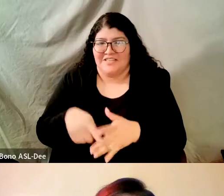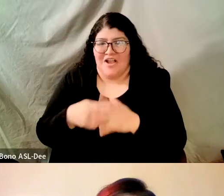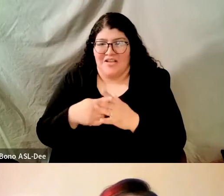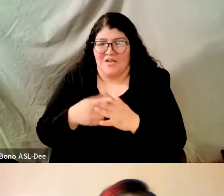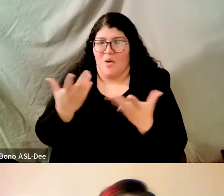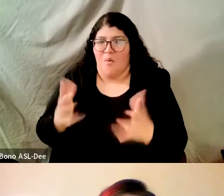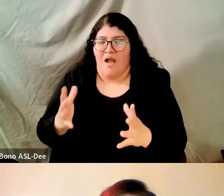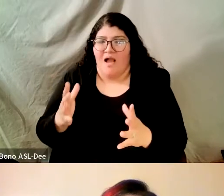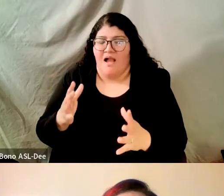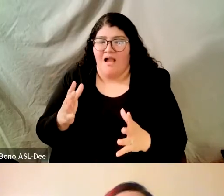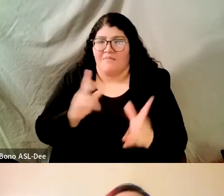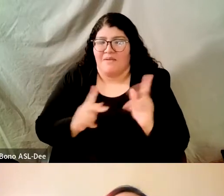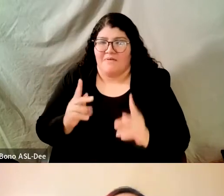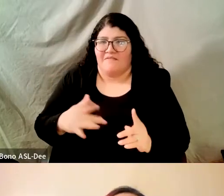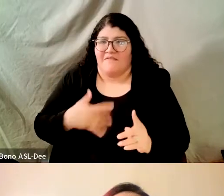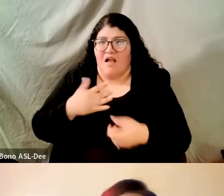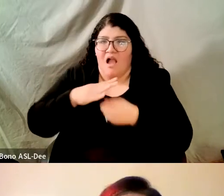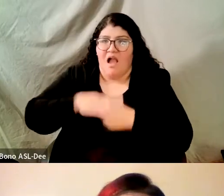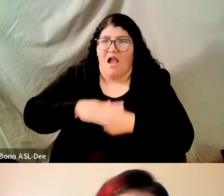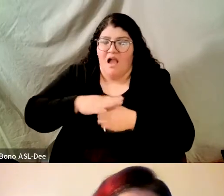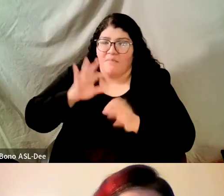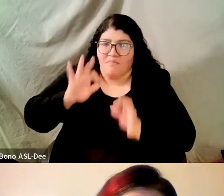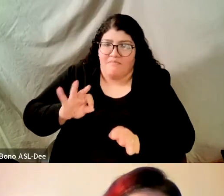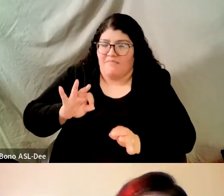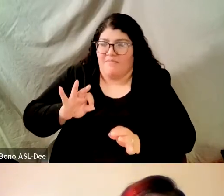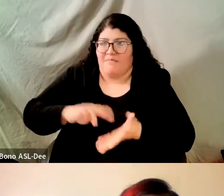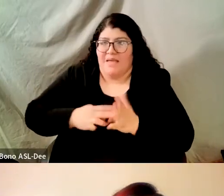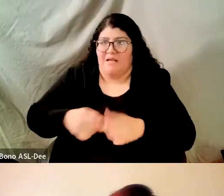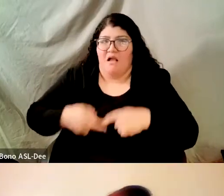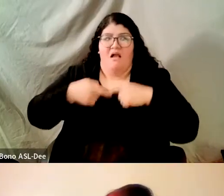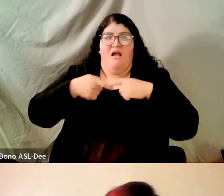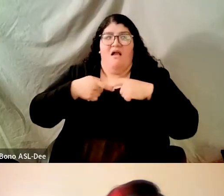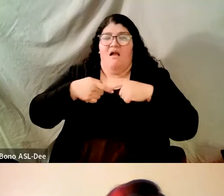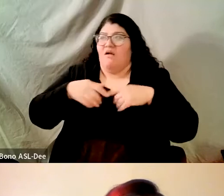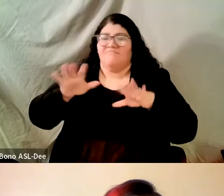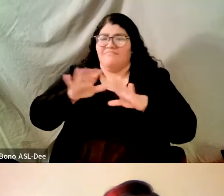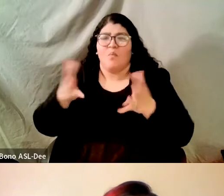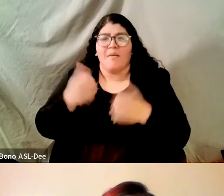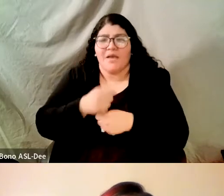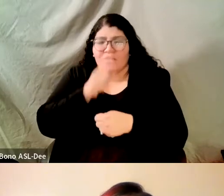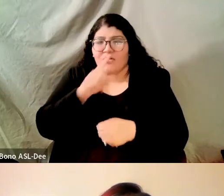letting perfectionism get us in the way of getting somewhere, but I do want y'all to be able to find this website. It is